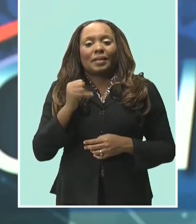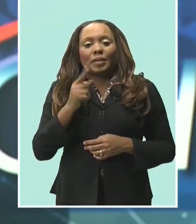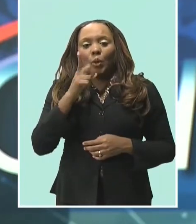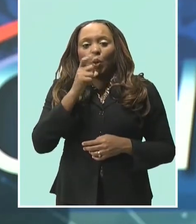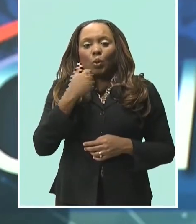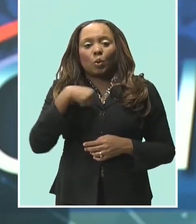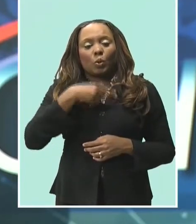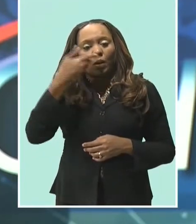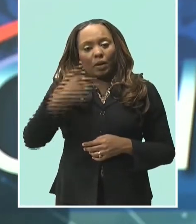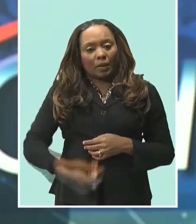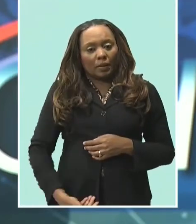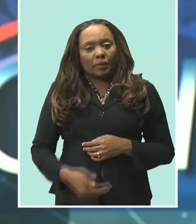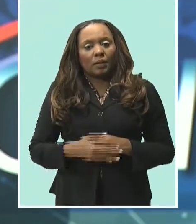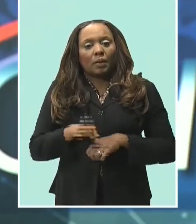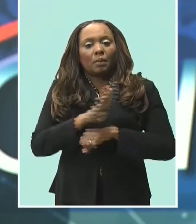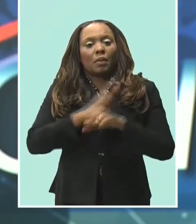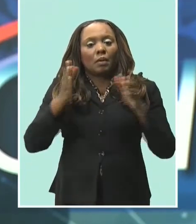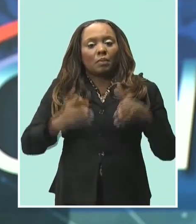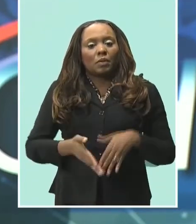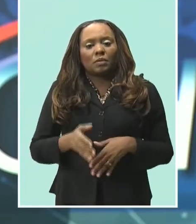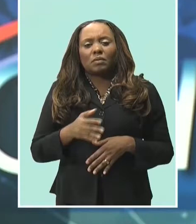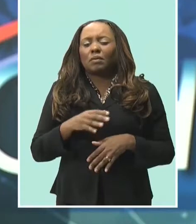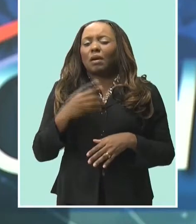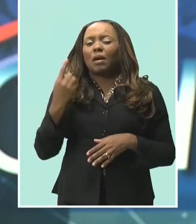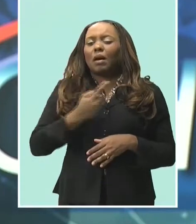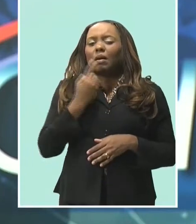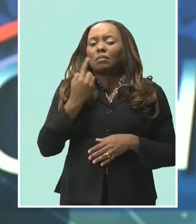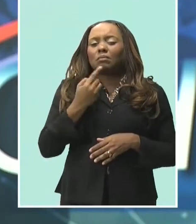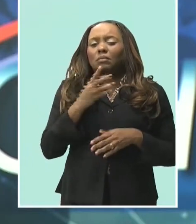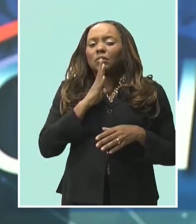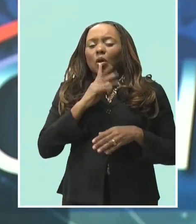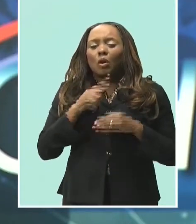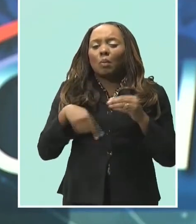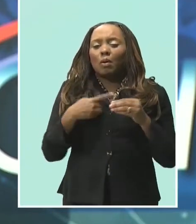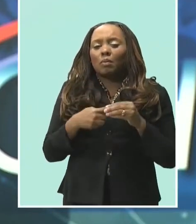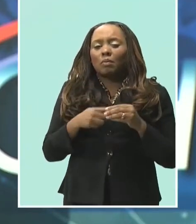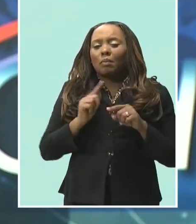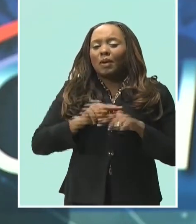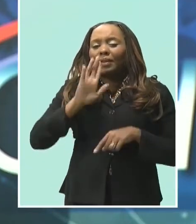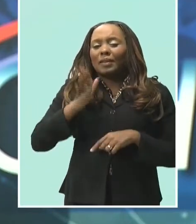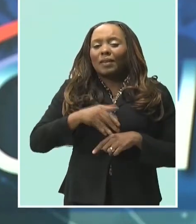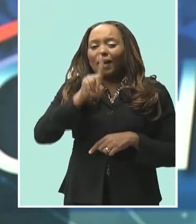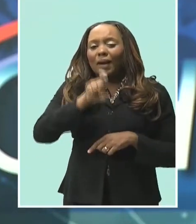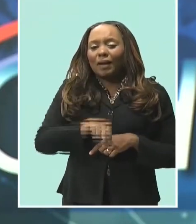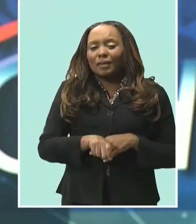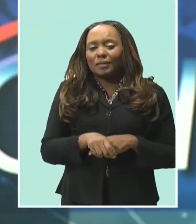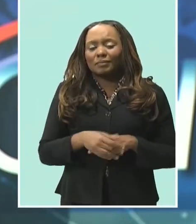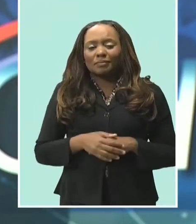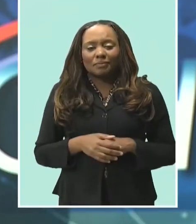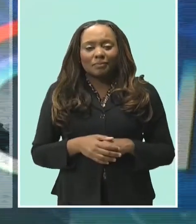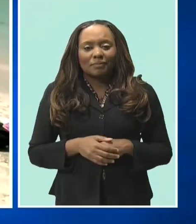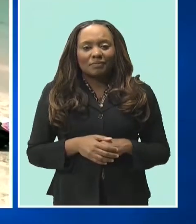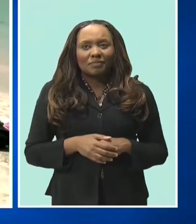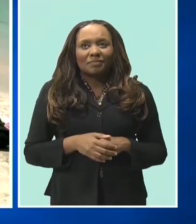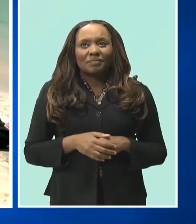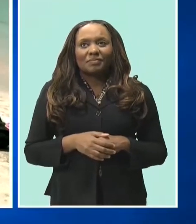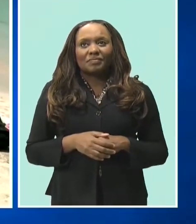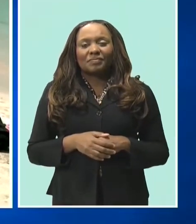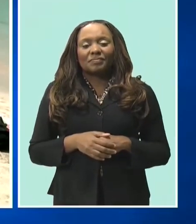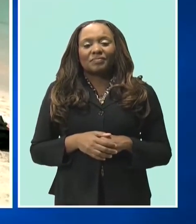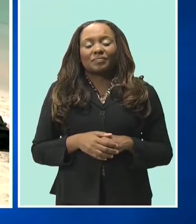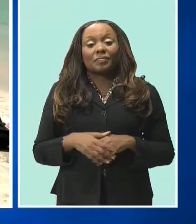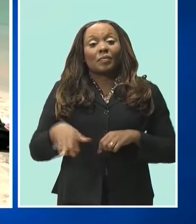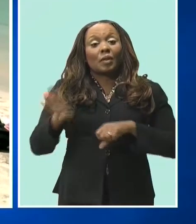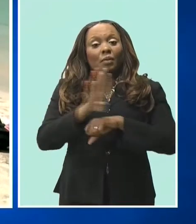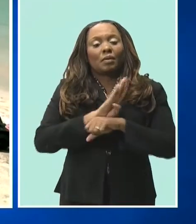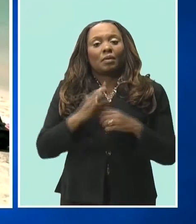to have their say on things you always thought about life in Barbados but never asked. Barbados has